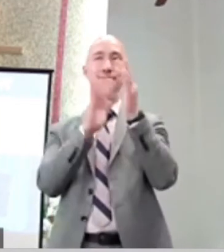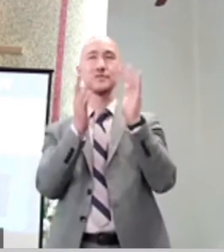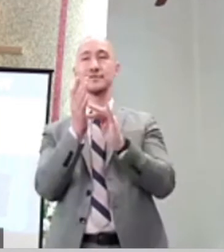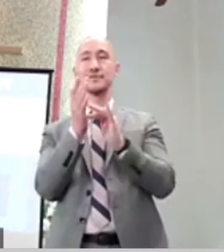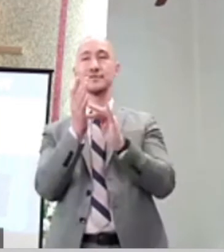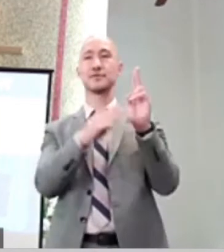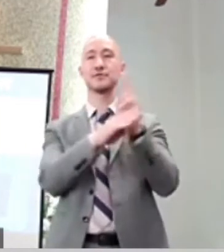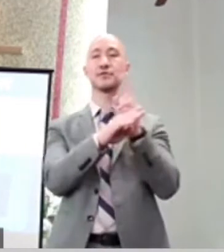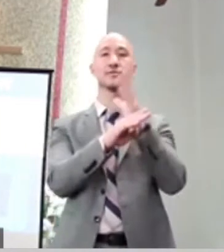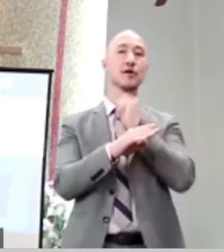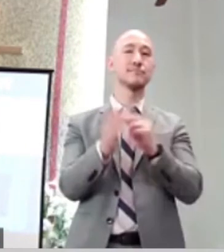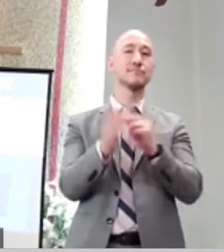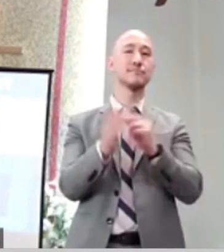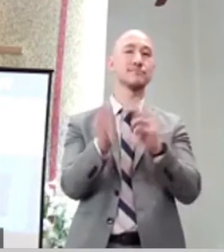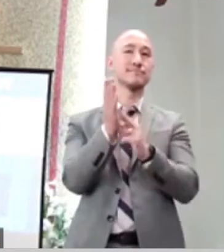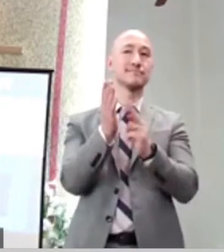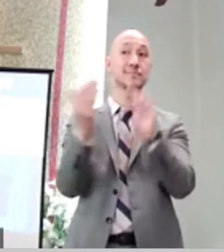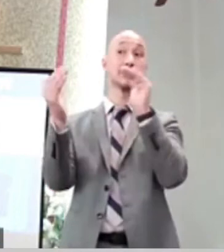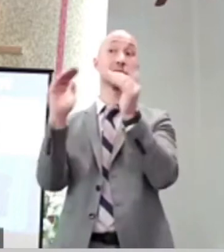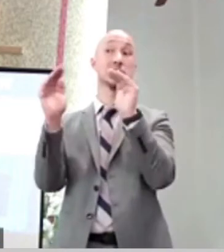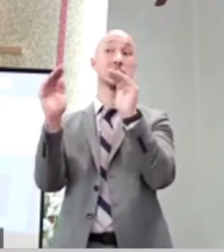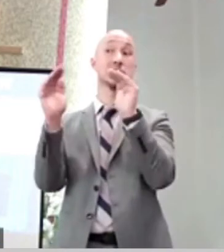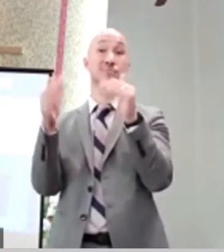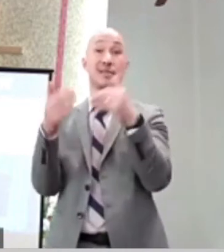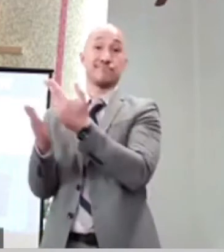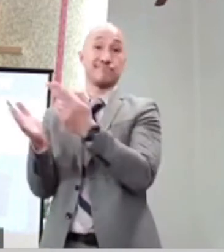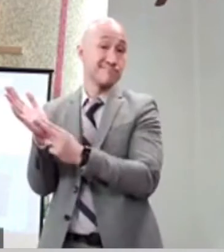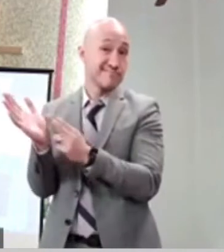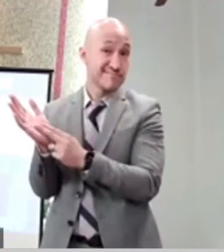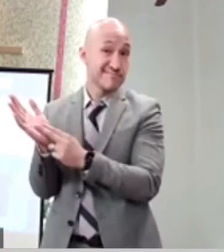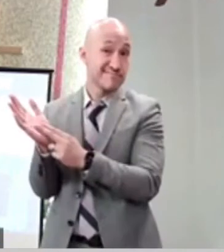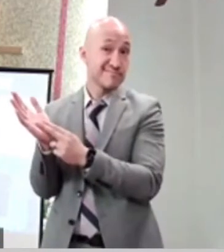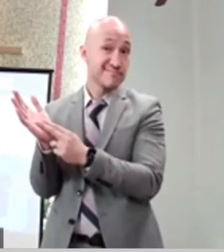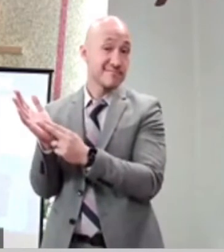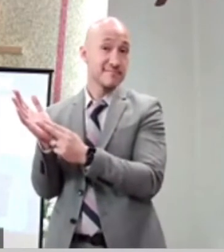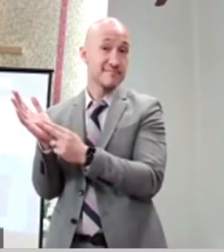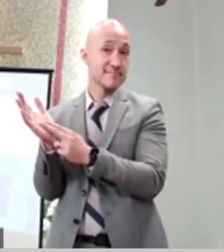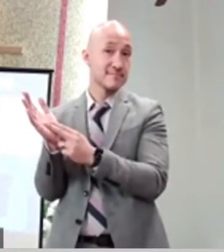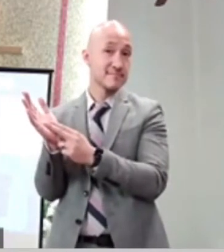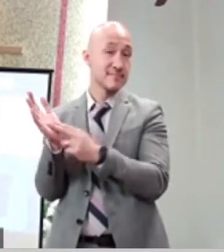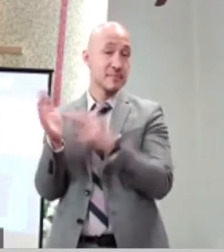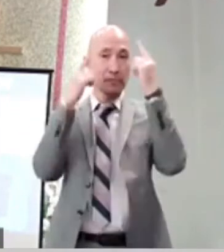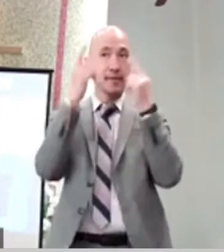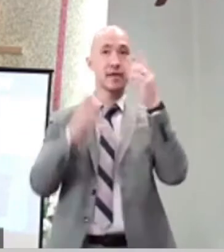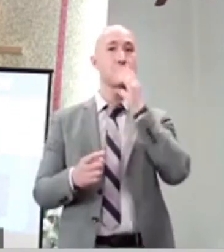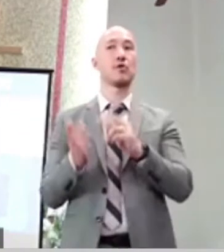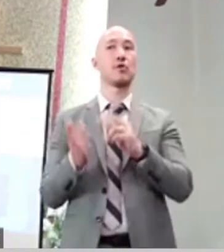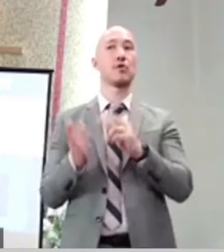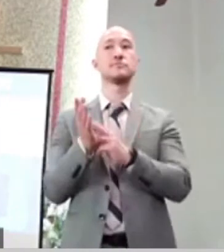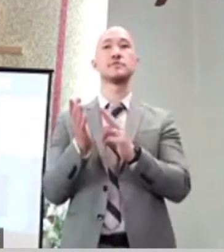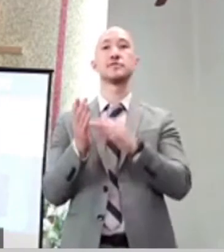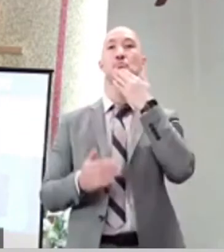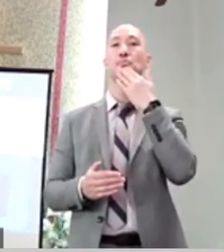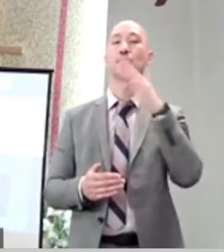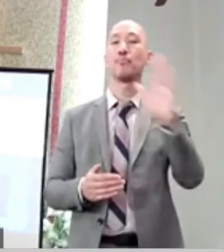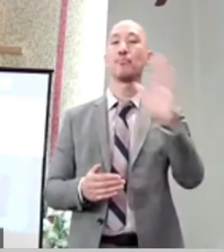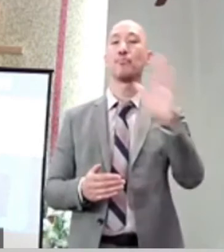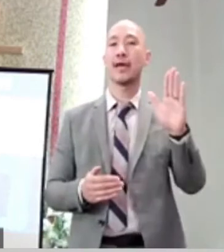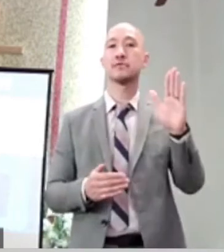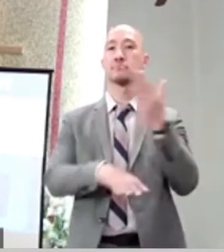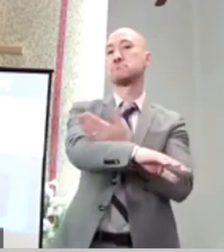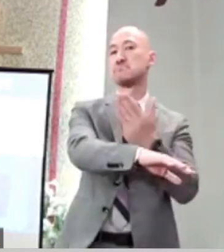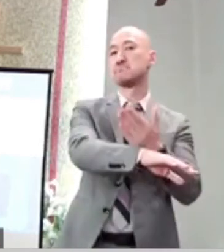Testament. The New Testament is new. It's something good. It is better. The Old Testament is fading away. It will be